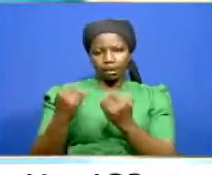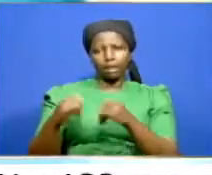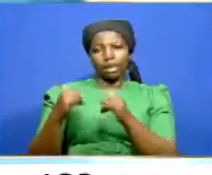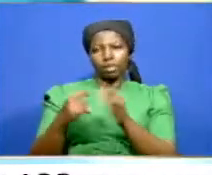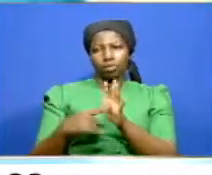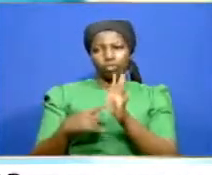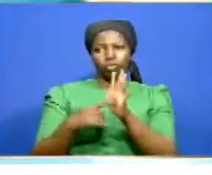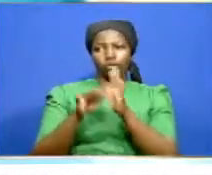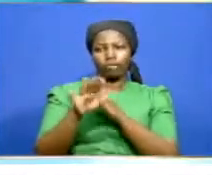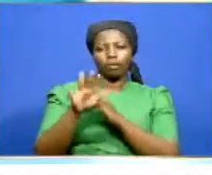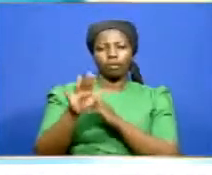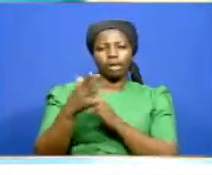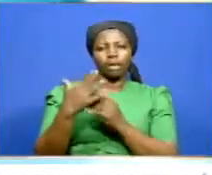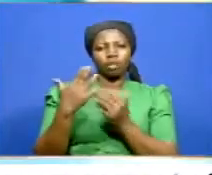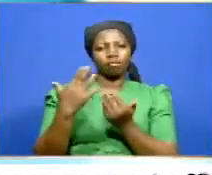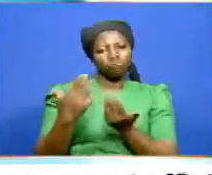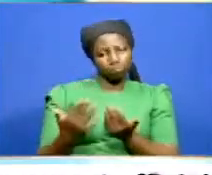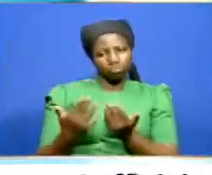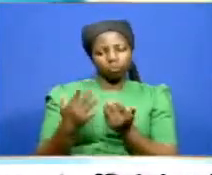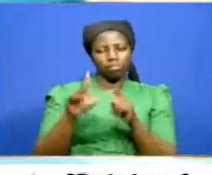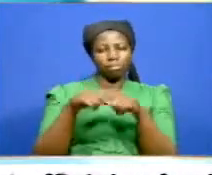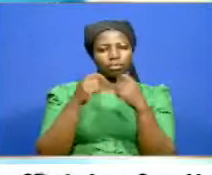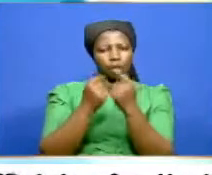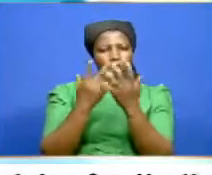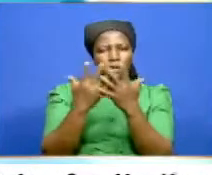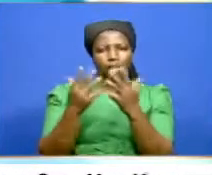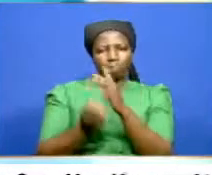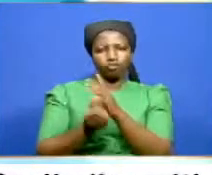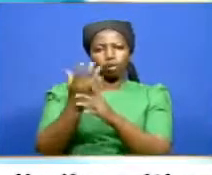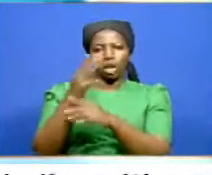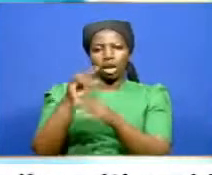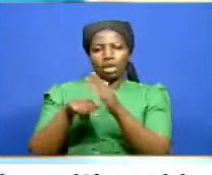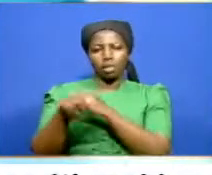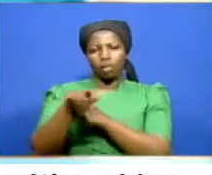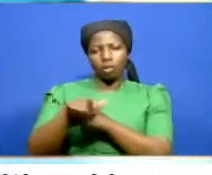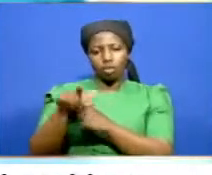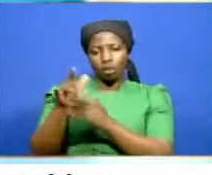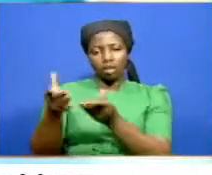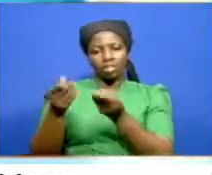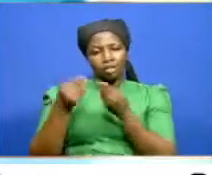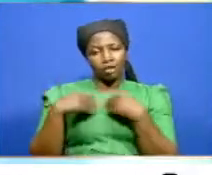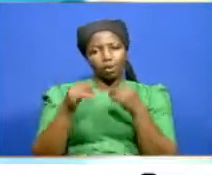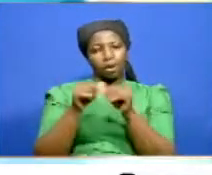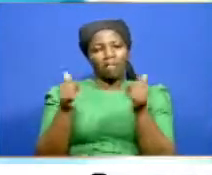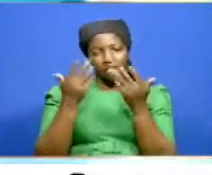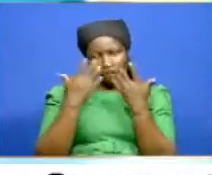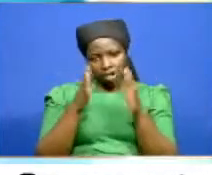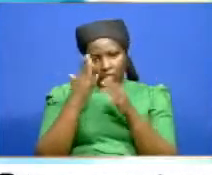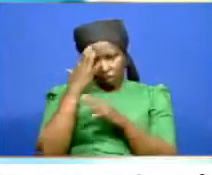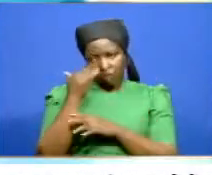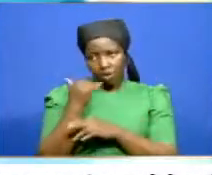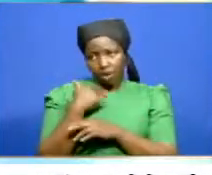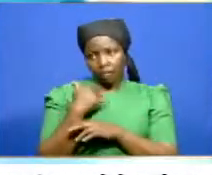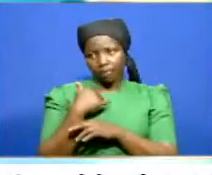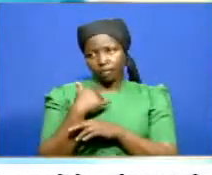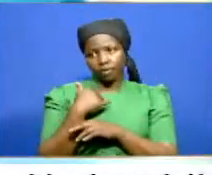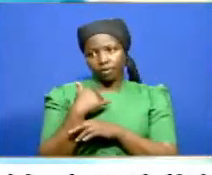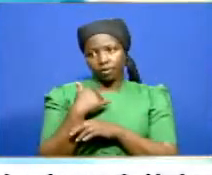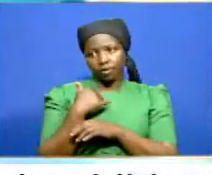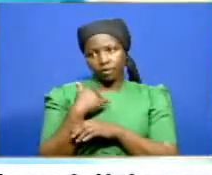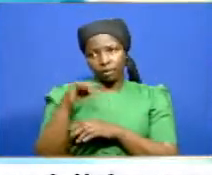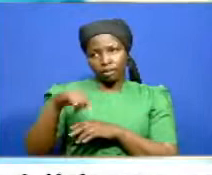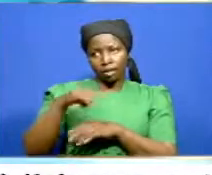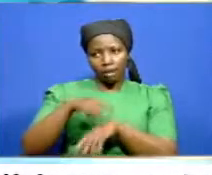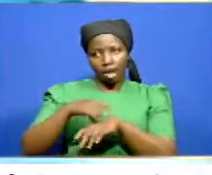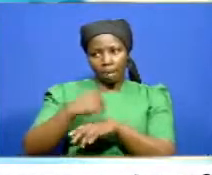brand, especially locally. And it has been well received, especially by the grassroots teams, because we have this season